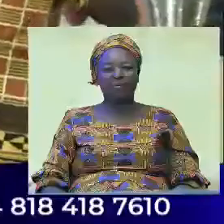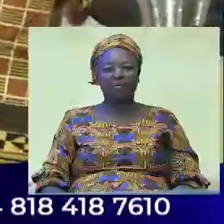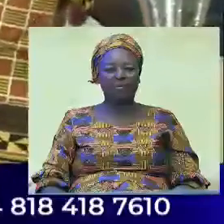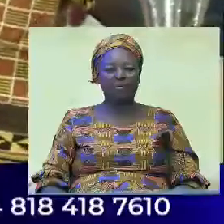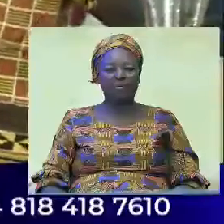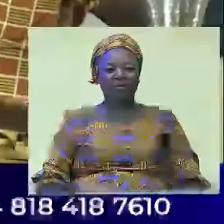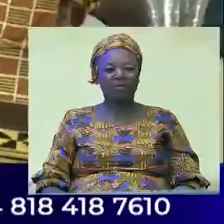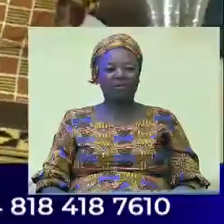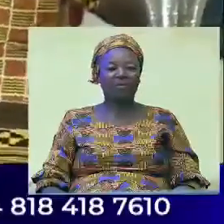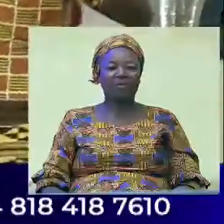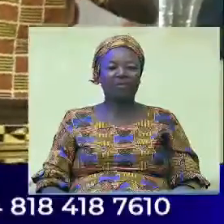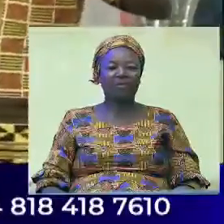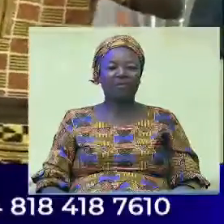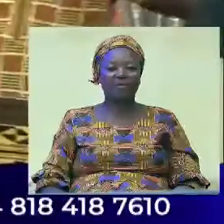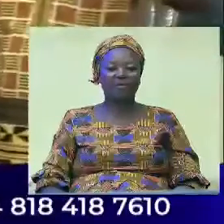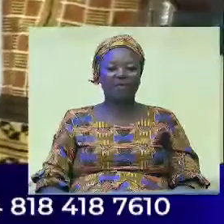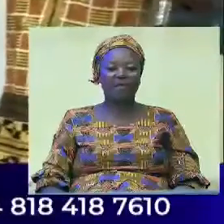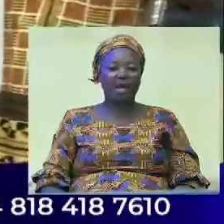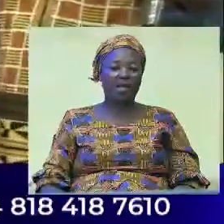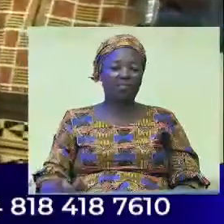Praise the Lord.